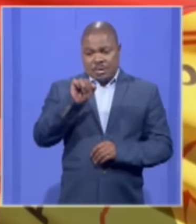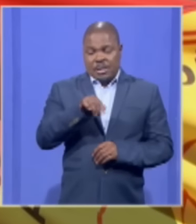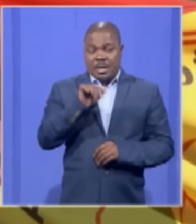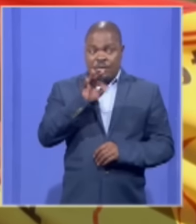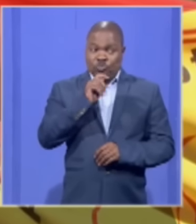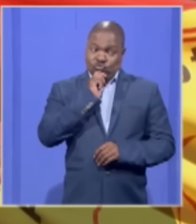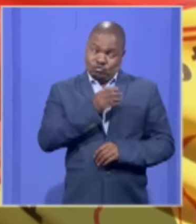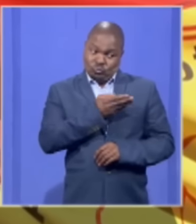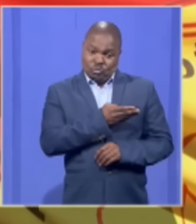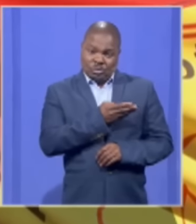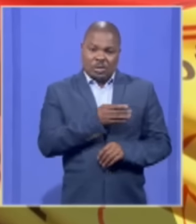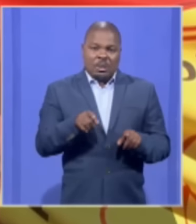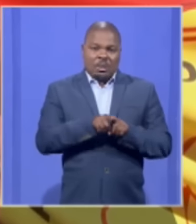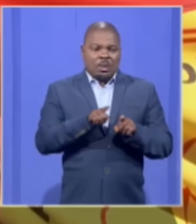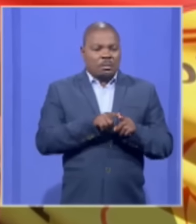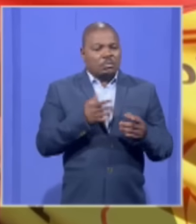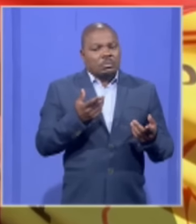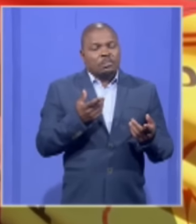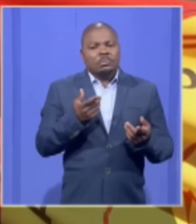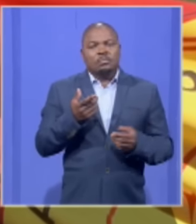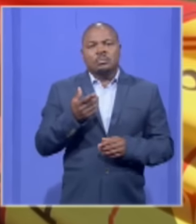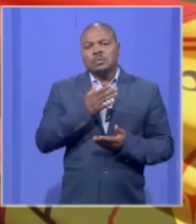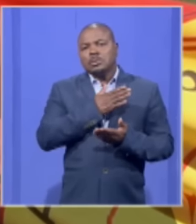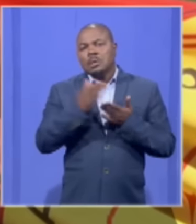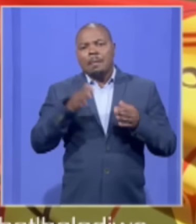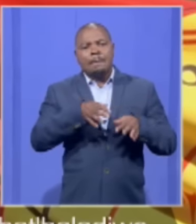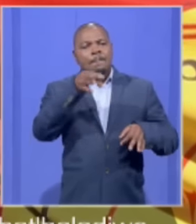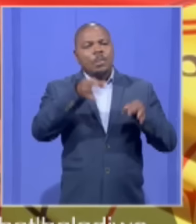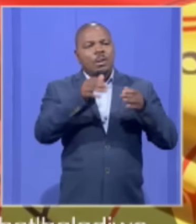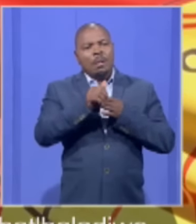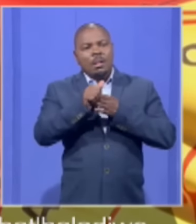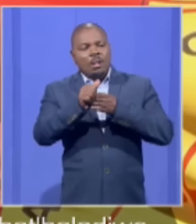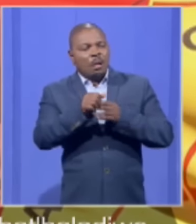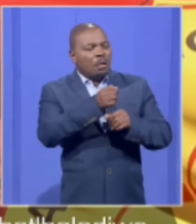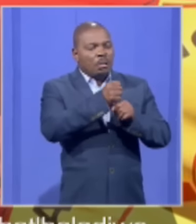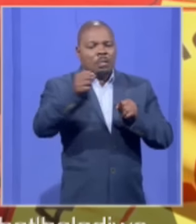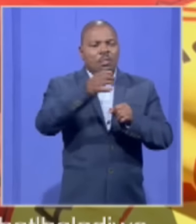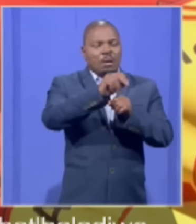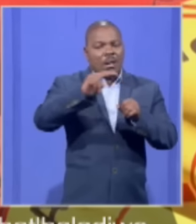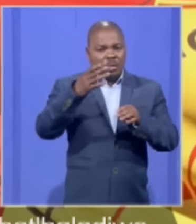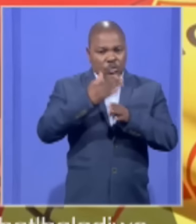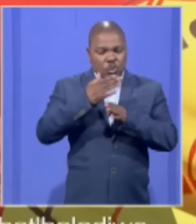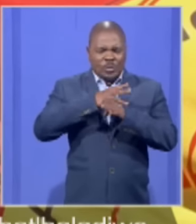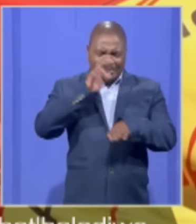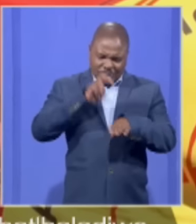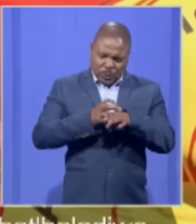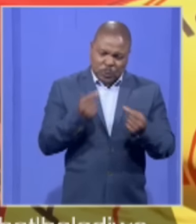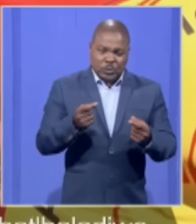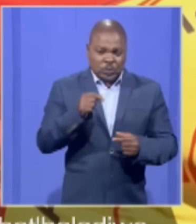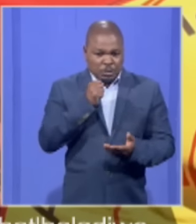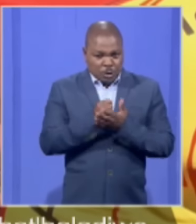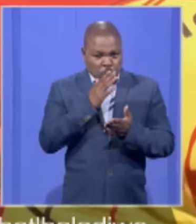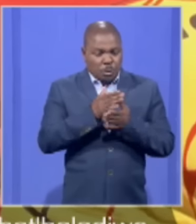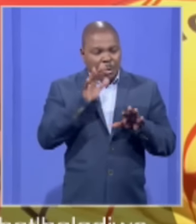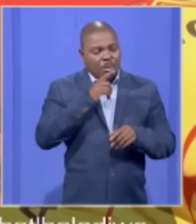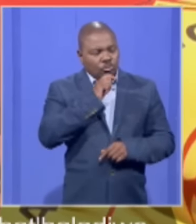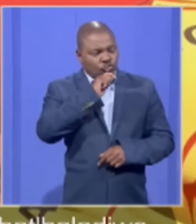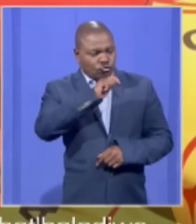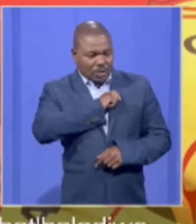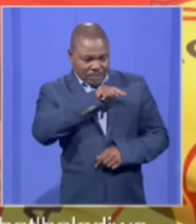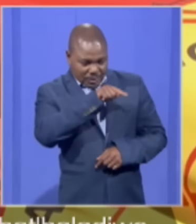on the basis of redeployment of some of the political leaders here, We should do so that we actually bring back the trust